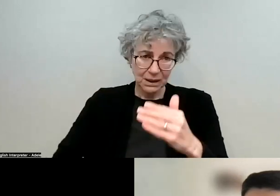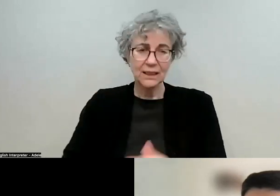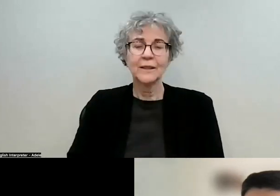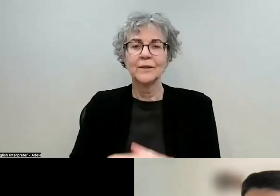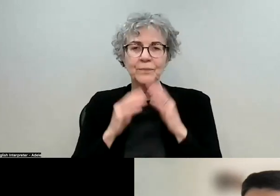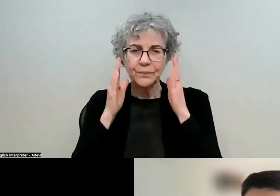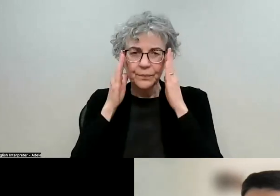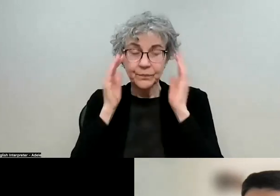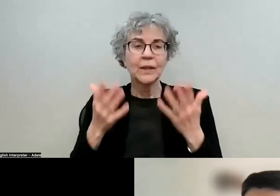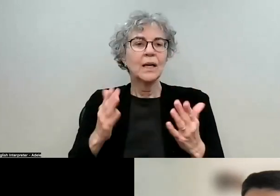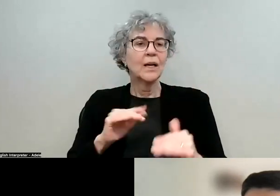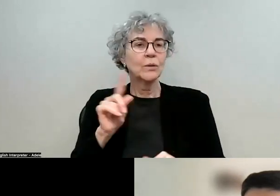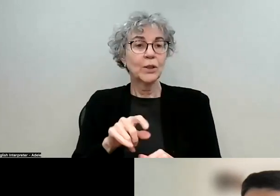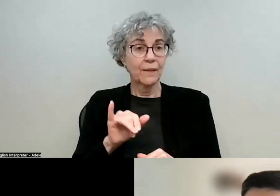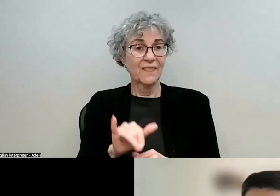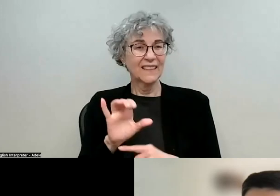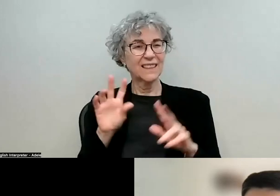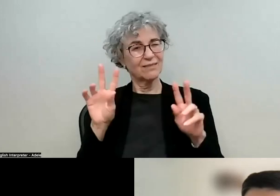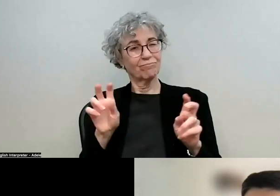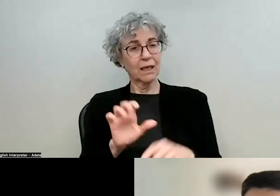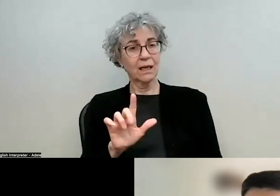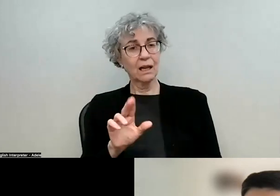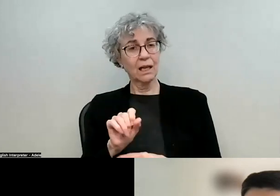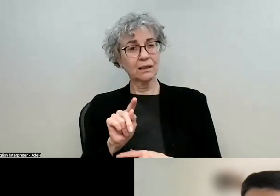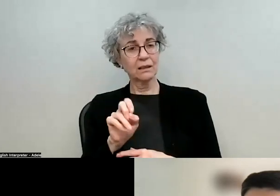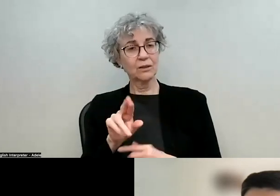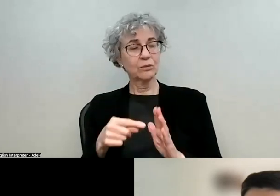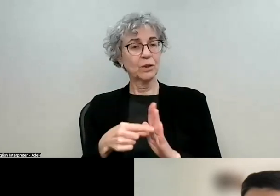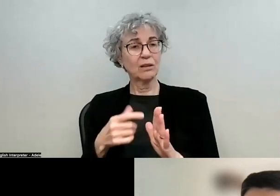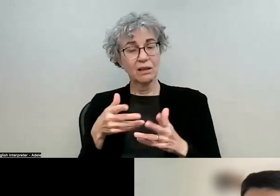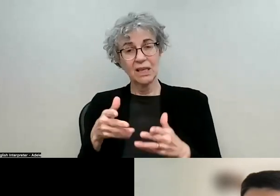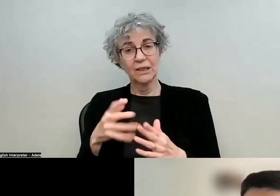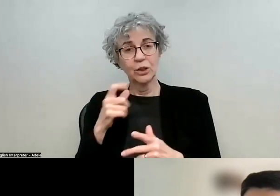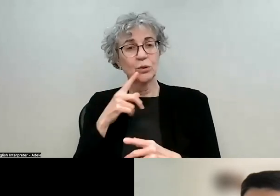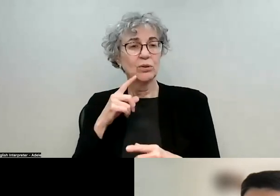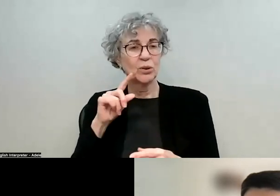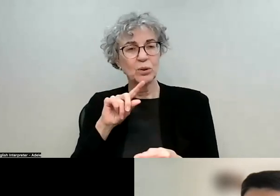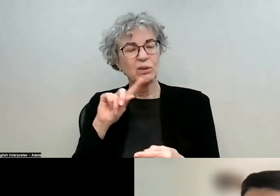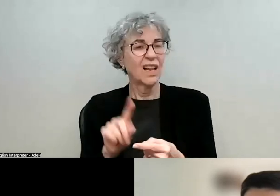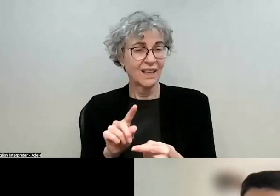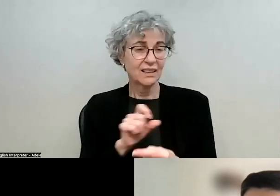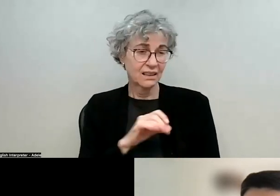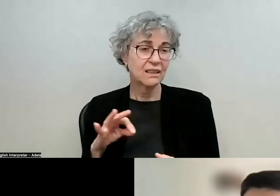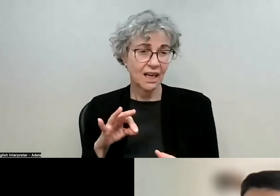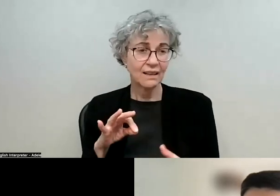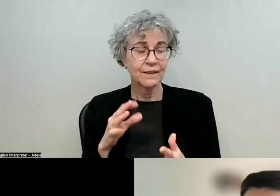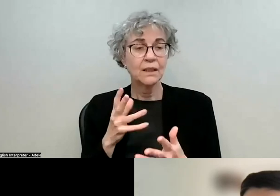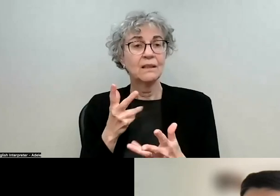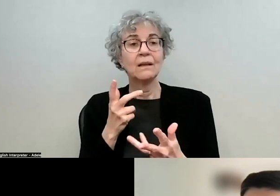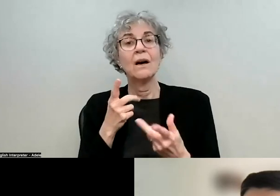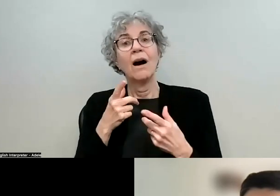Have you found that this cluster model allows you to cut back on the number of staff support needed to support a large number of